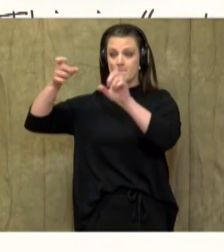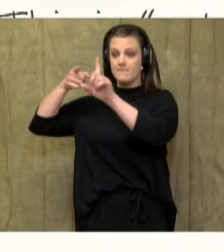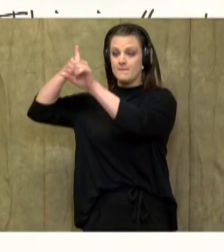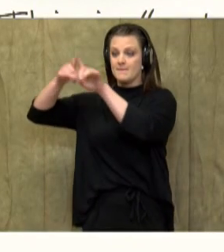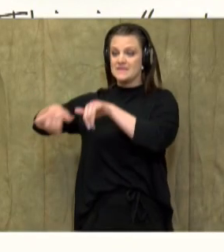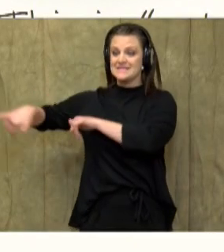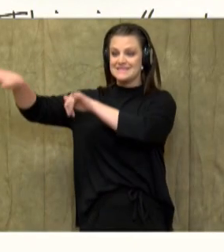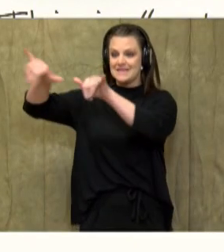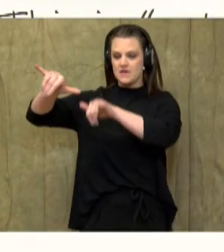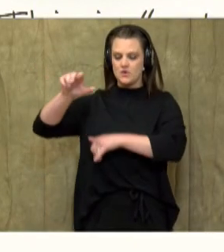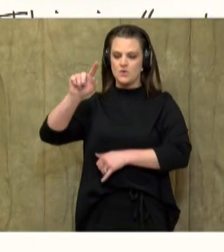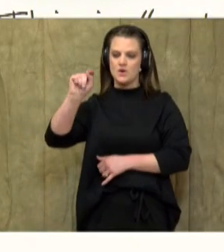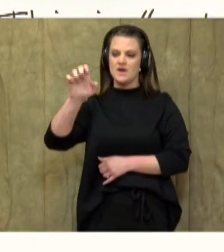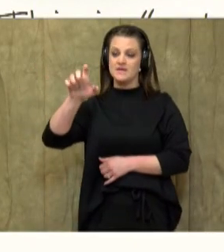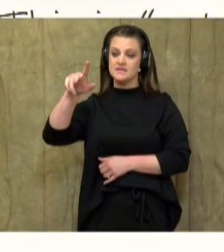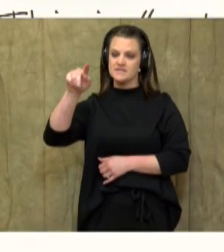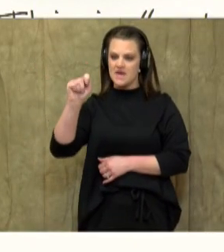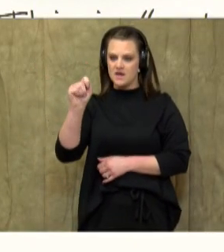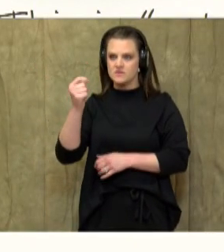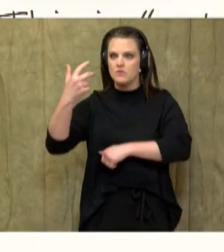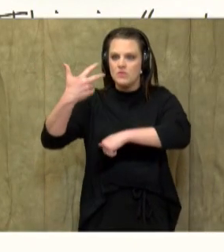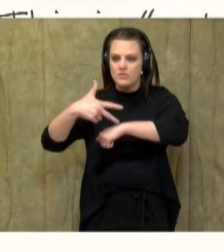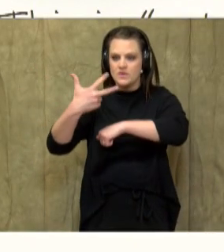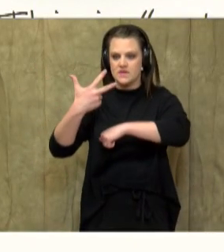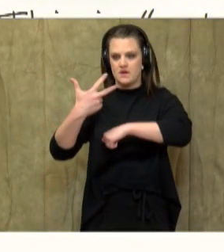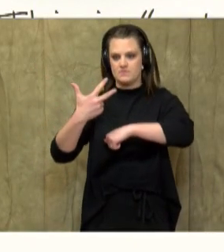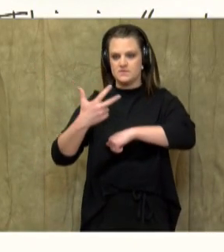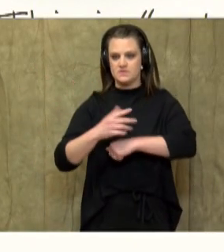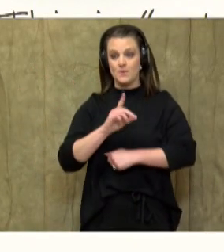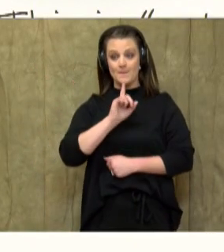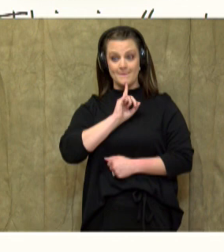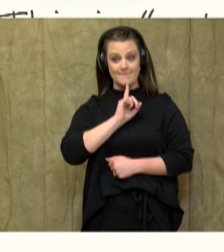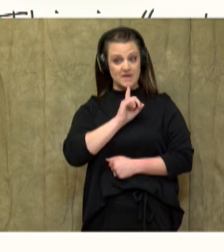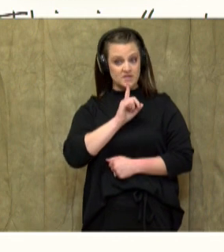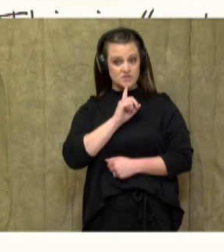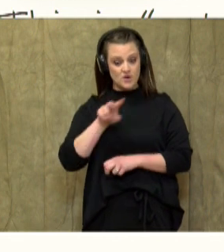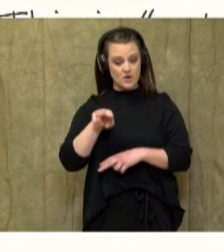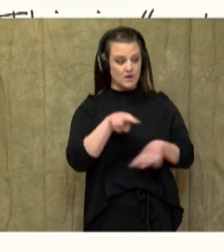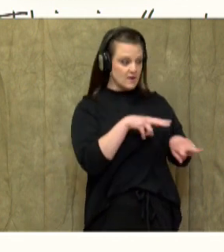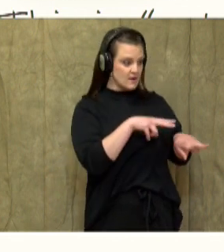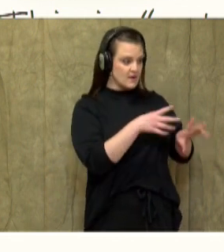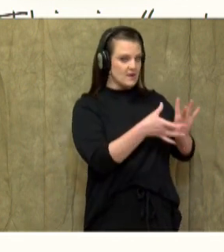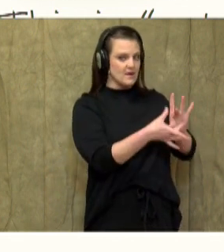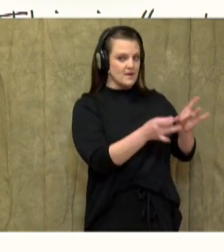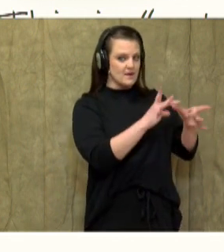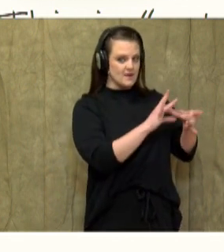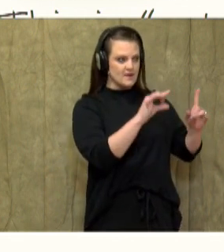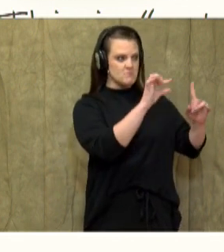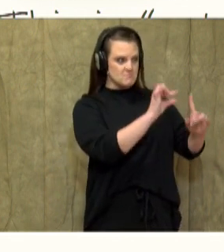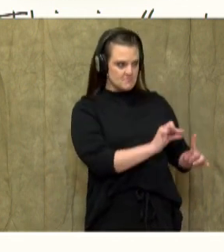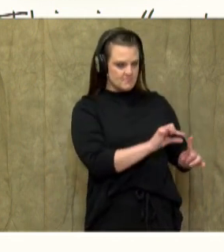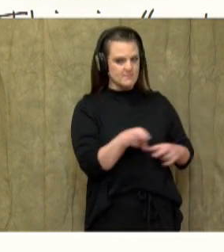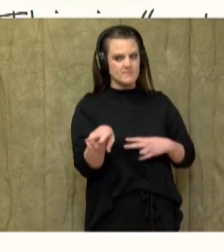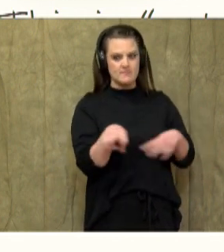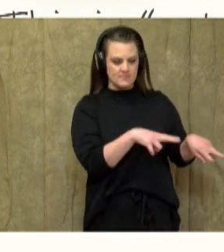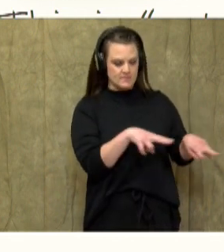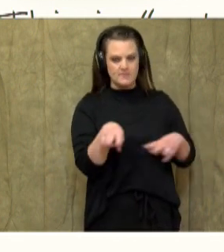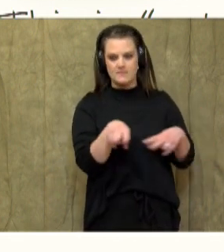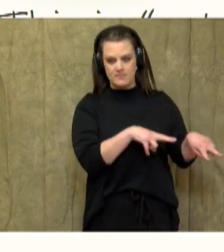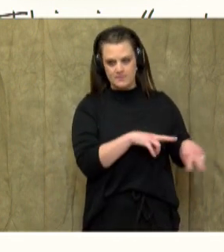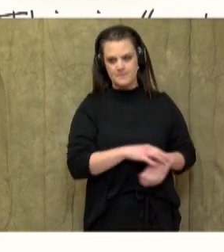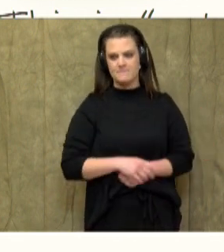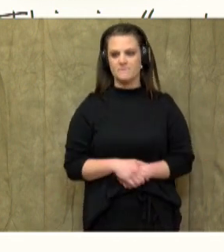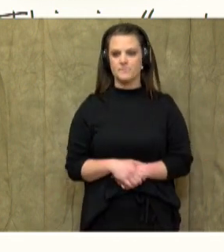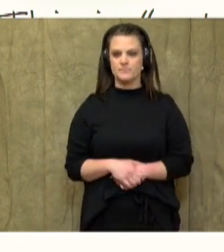there 3 different times. So make sure you're going back to the text. And if you'll take a look at